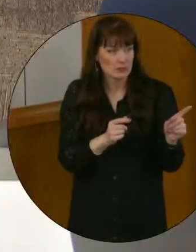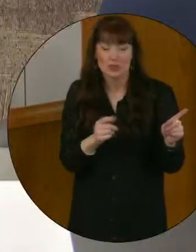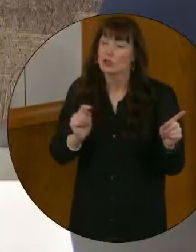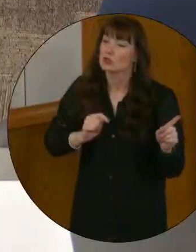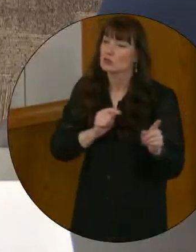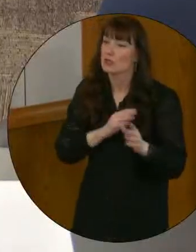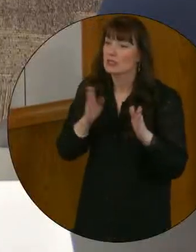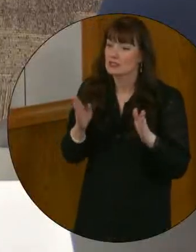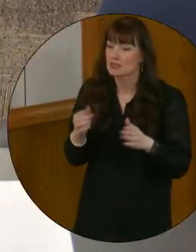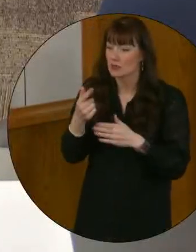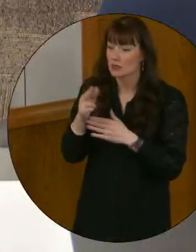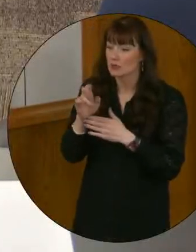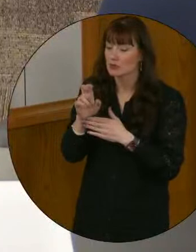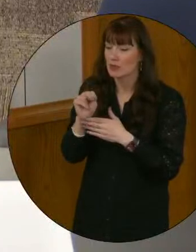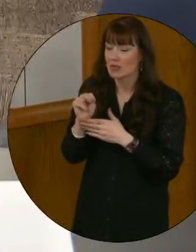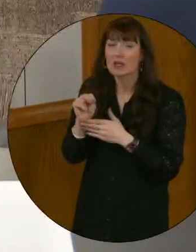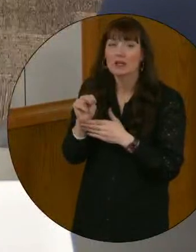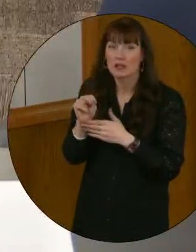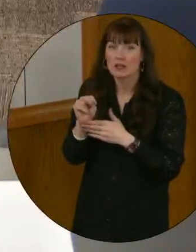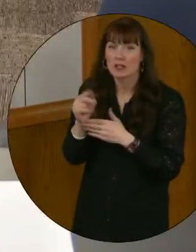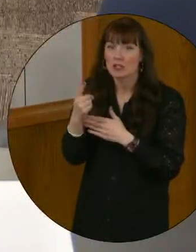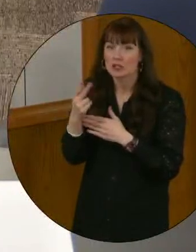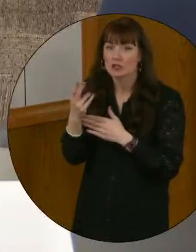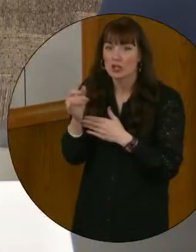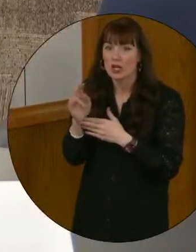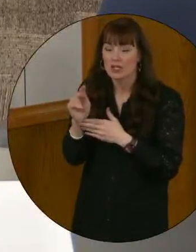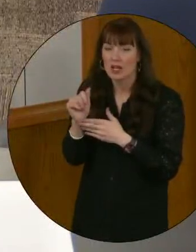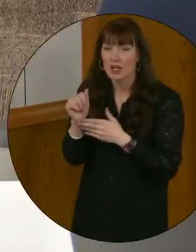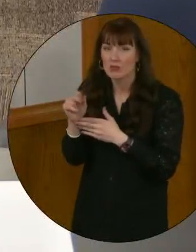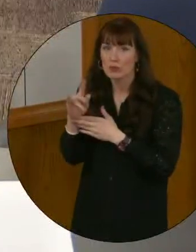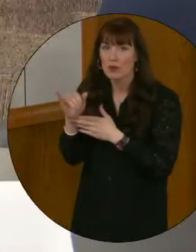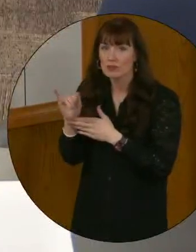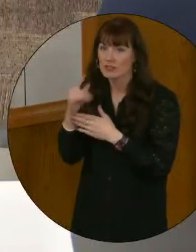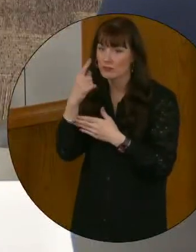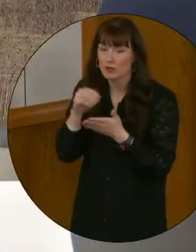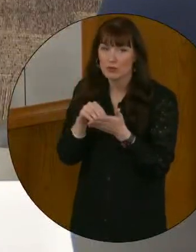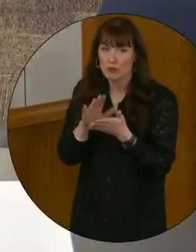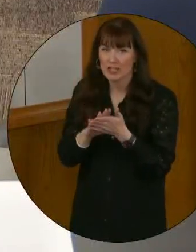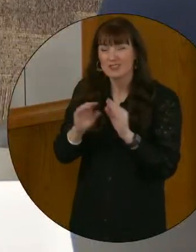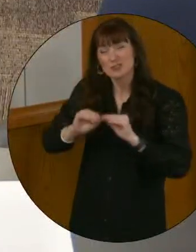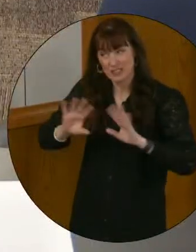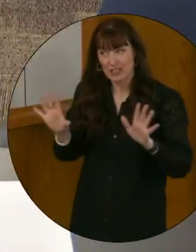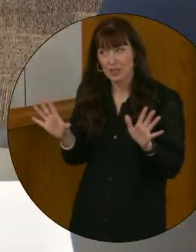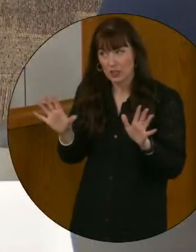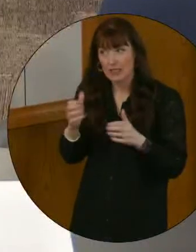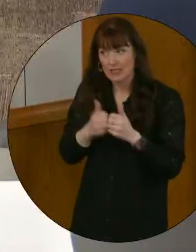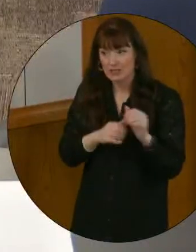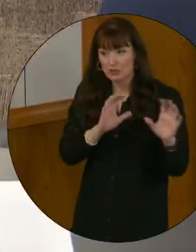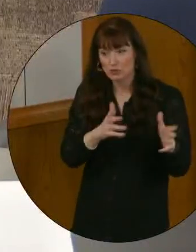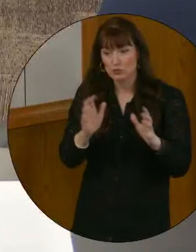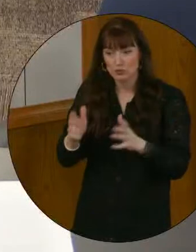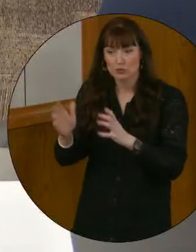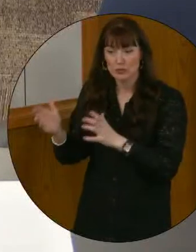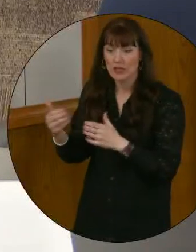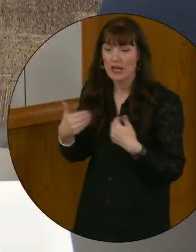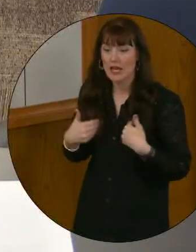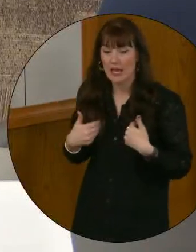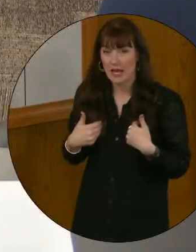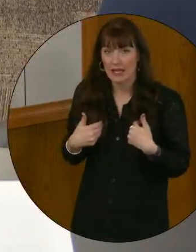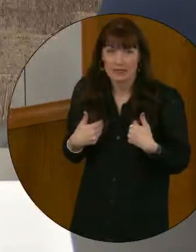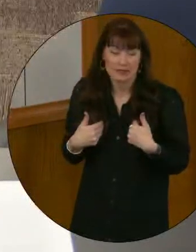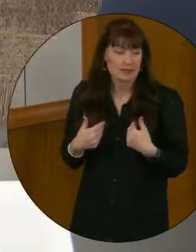Trustee Guzman, Shauna Rafalski for the record. It was very clear because each of the groups had